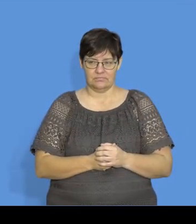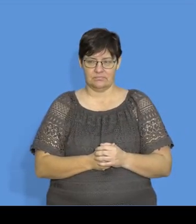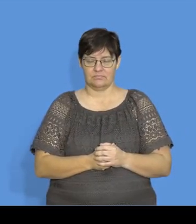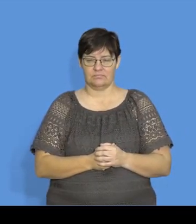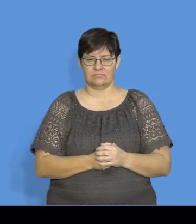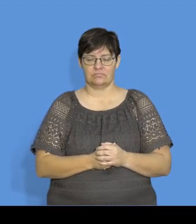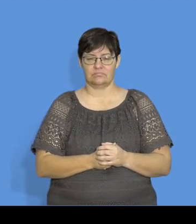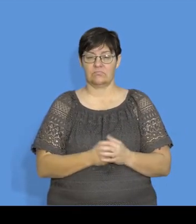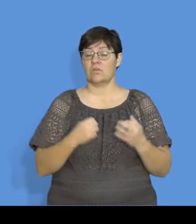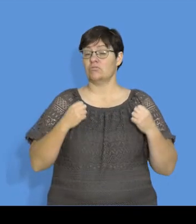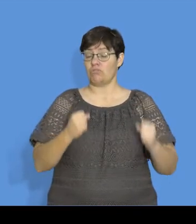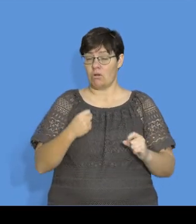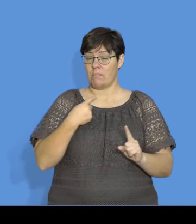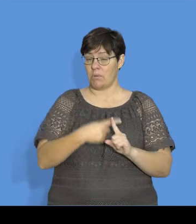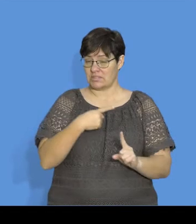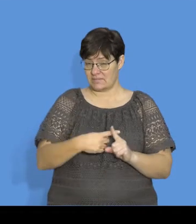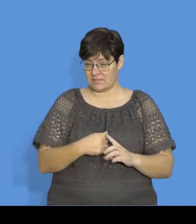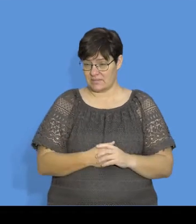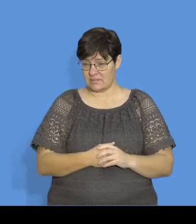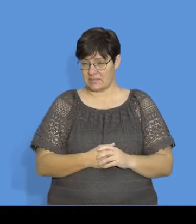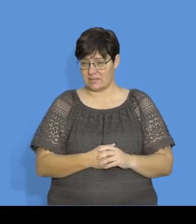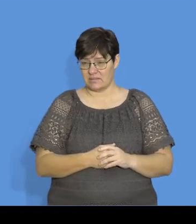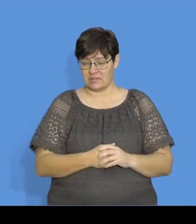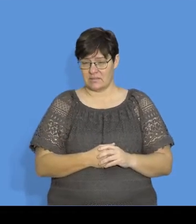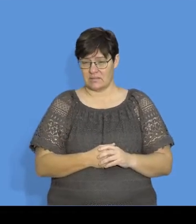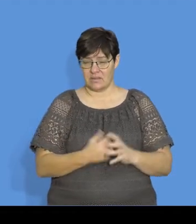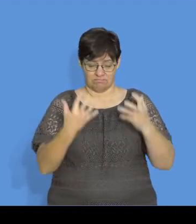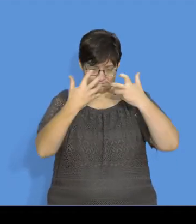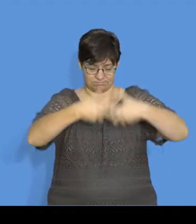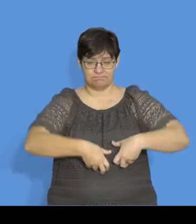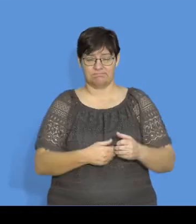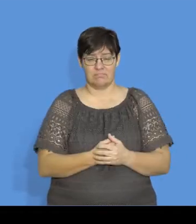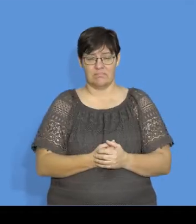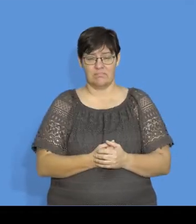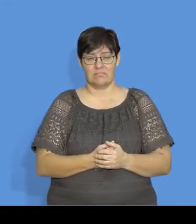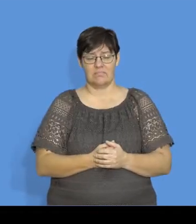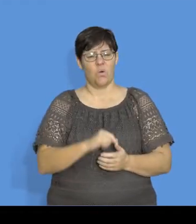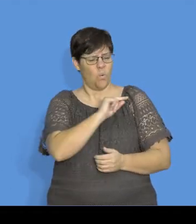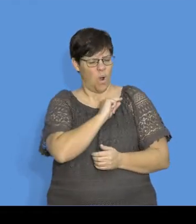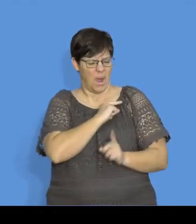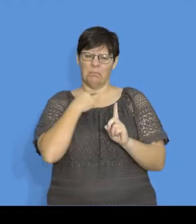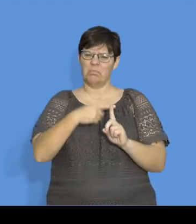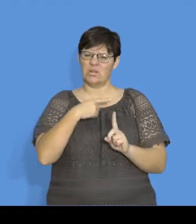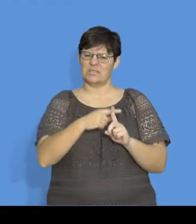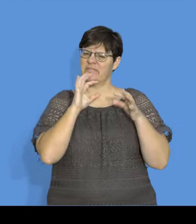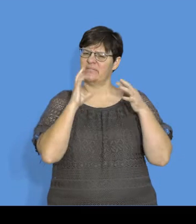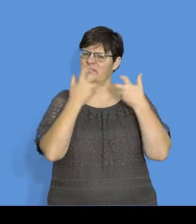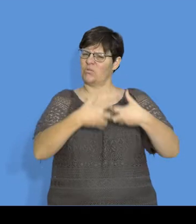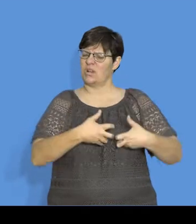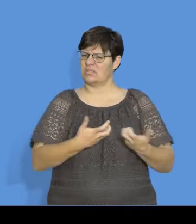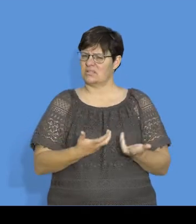Strong positive, and very important, why do we say positive correlation? It's a strong positive